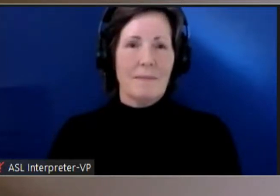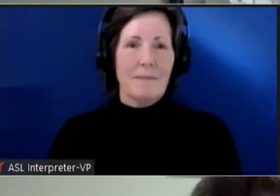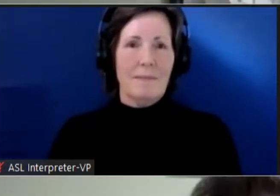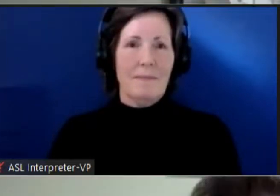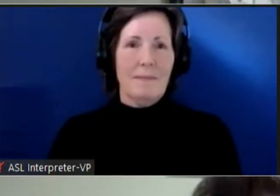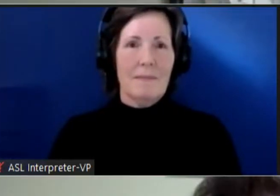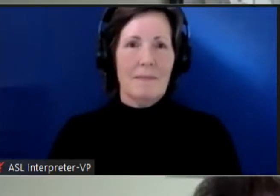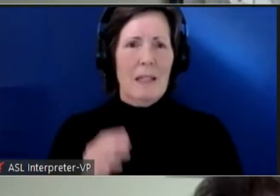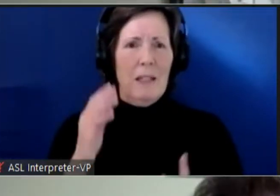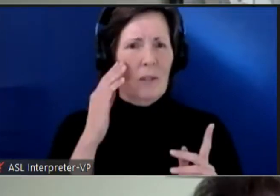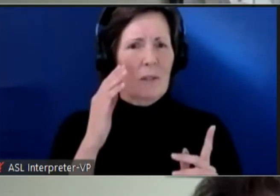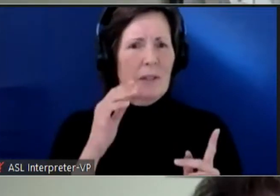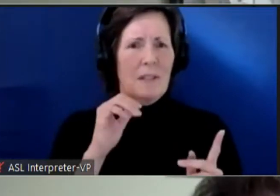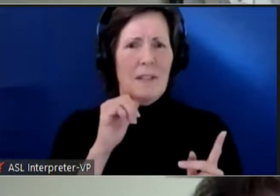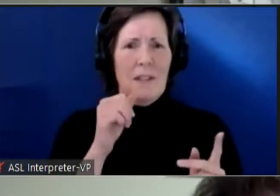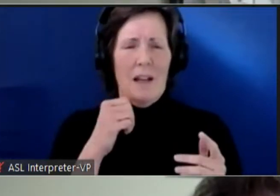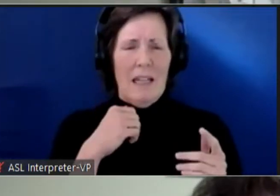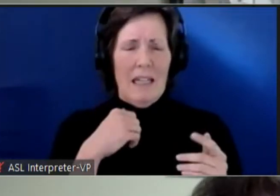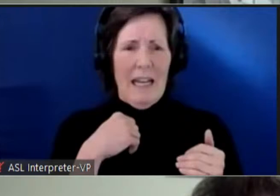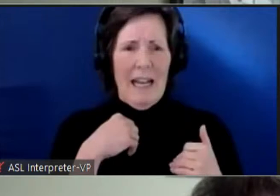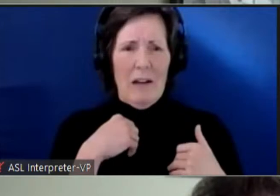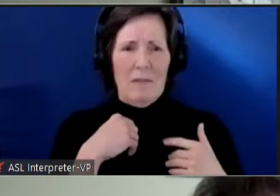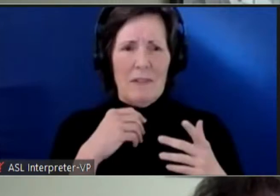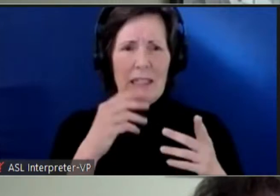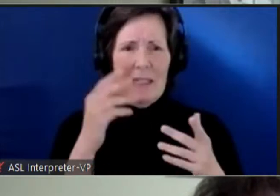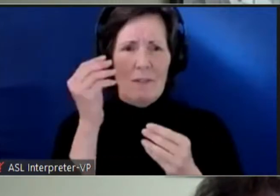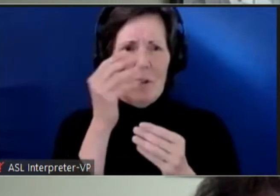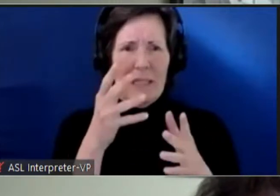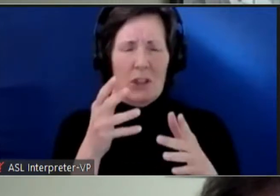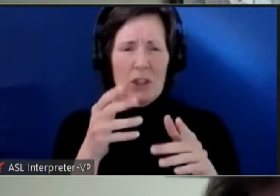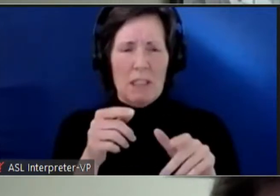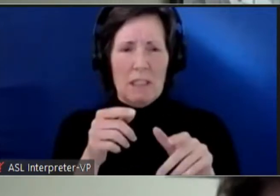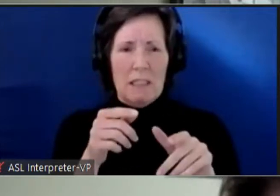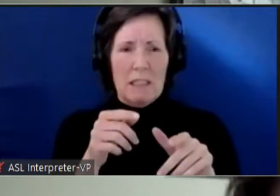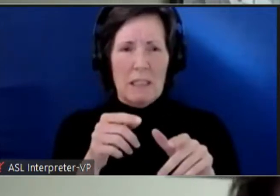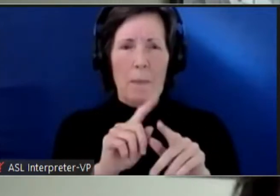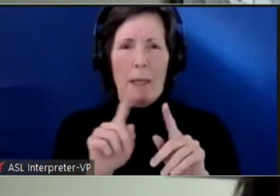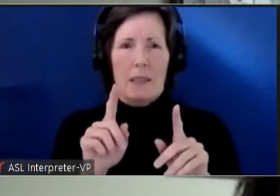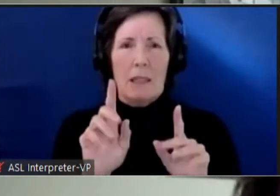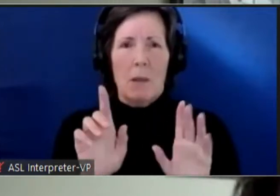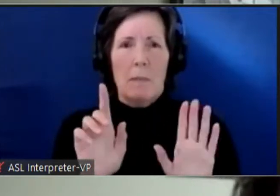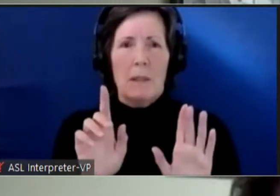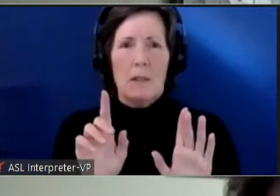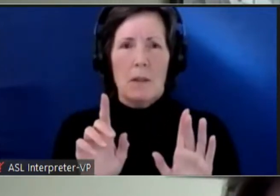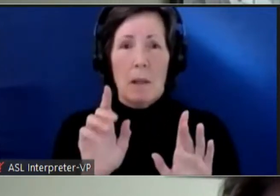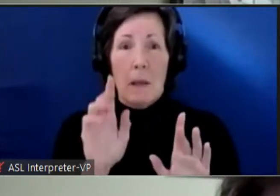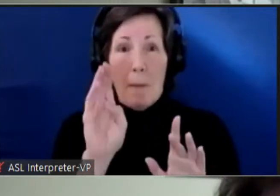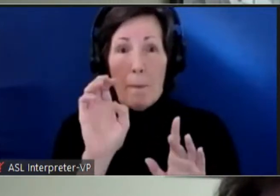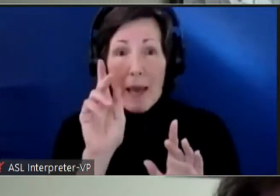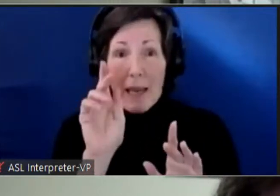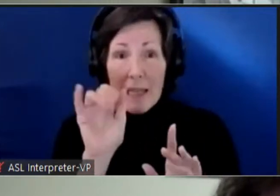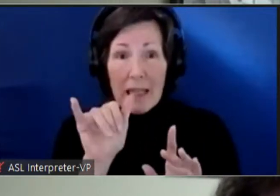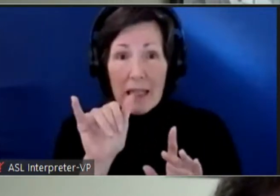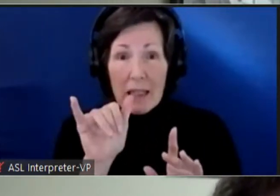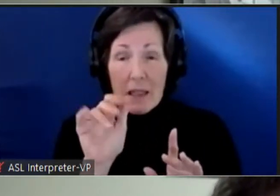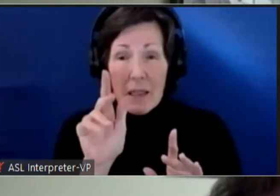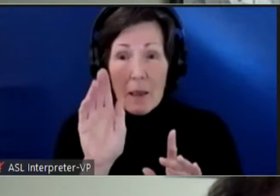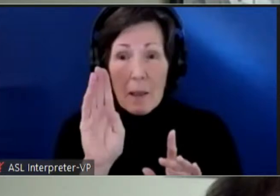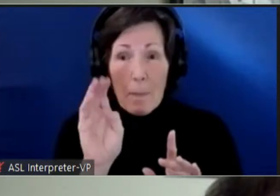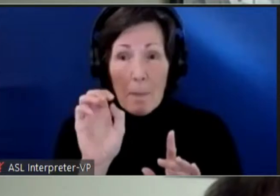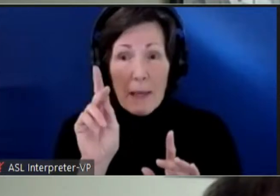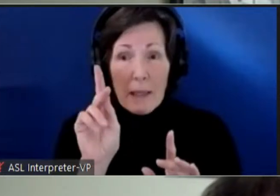You know what? I don't have it on the top of my fingers, but let me see. Becky, are you able to help with those